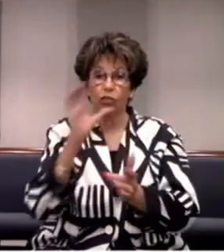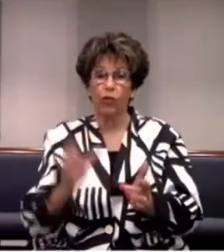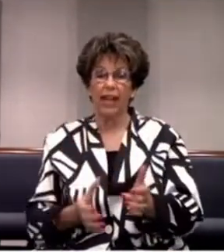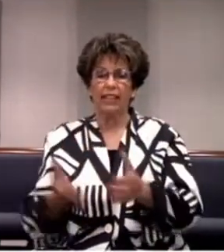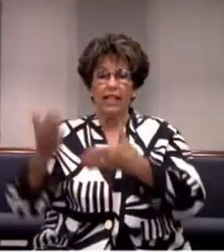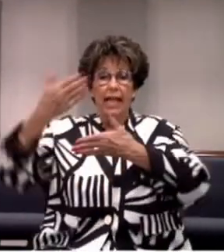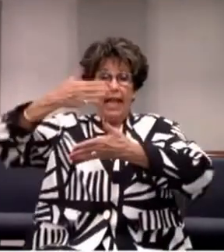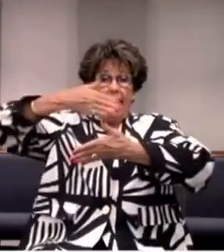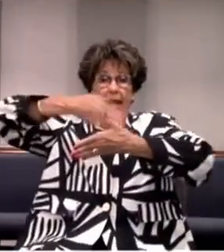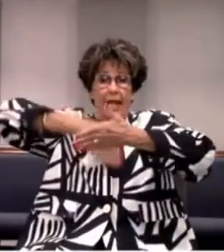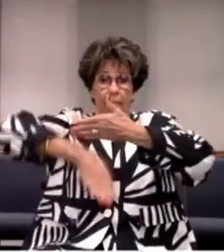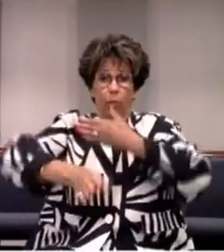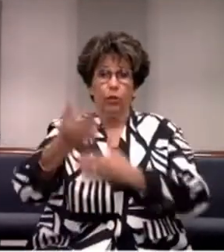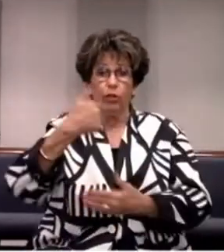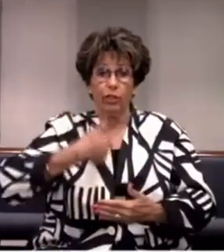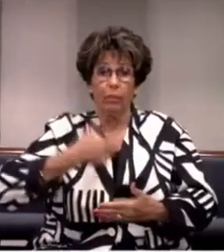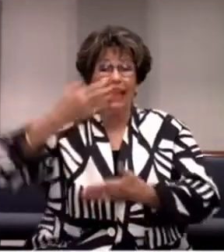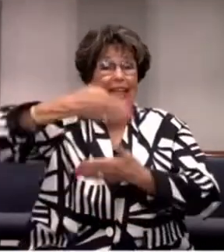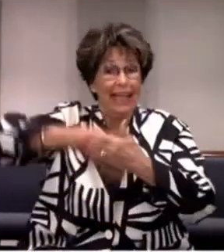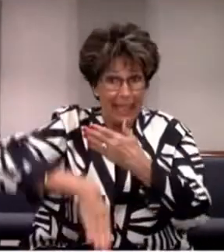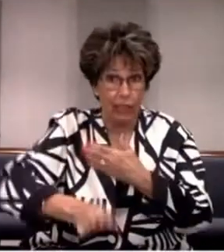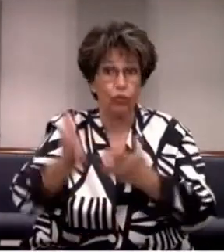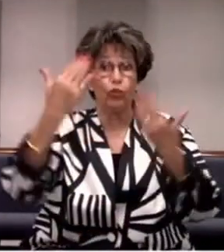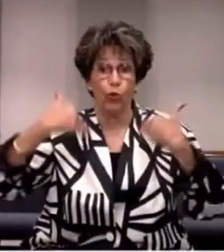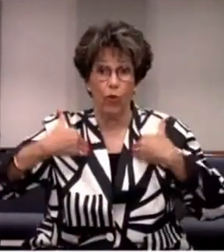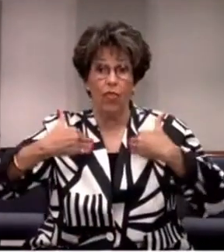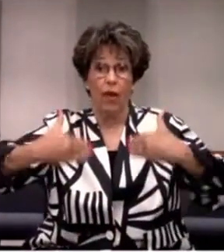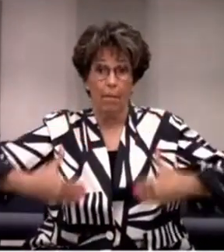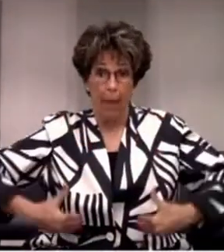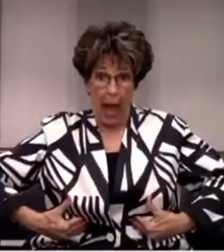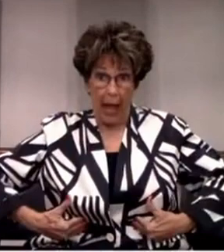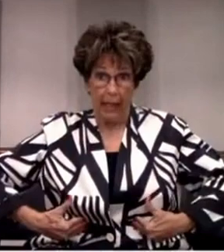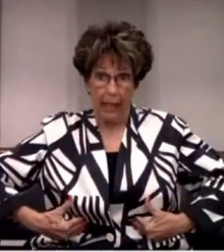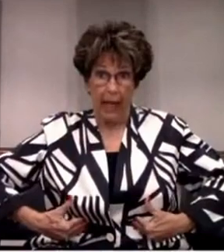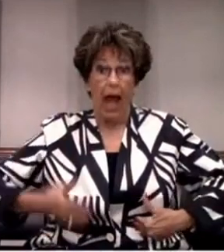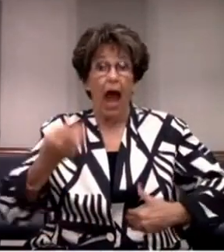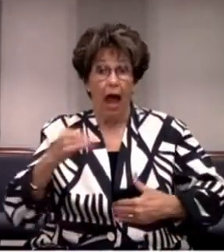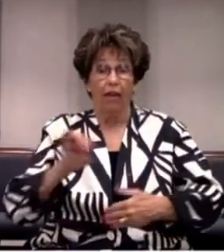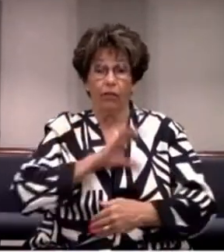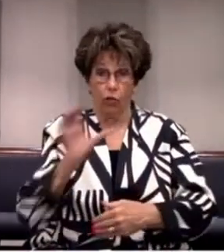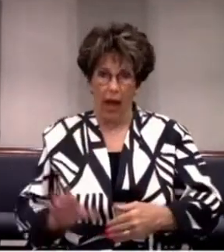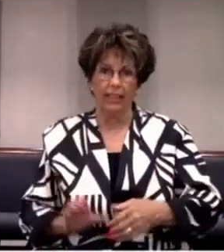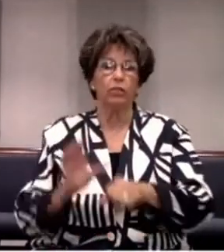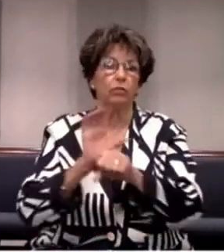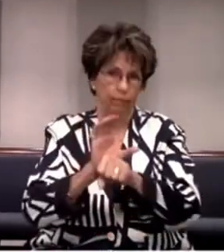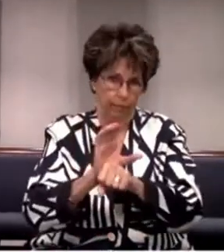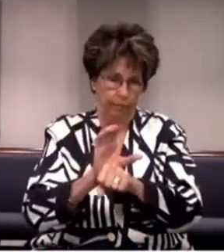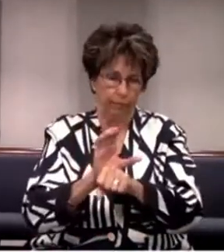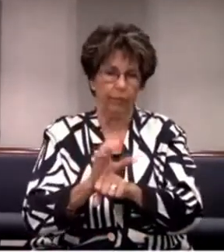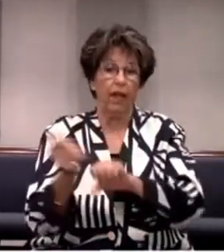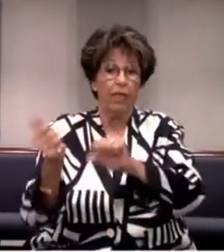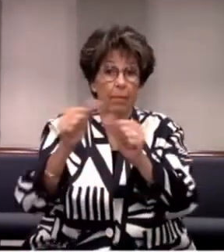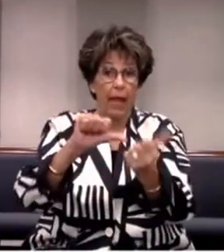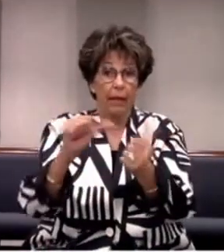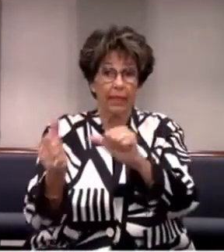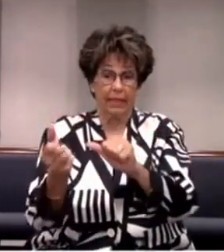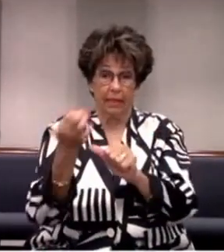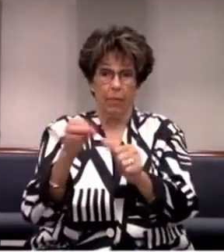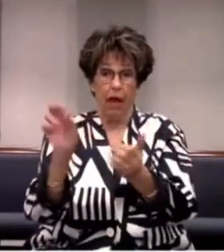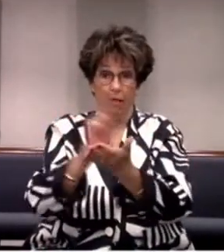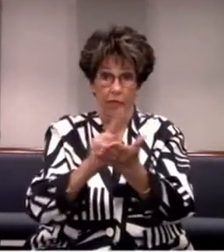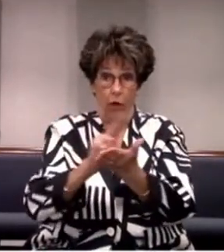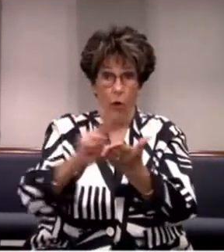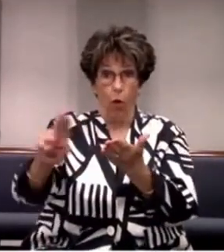of Christ. Now, this is beautiful because the baptism of the Holy Ghost that